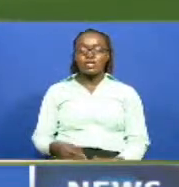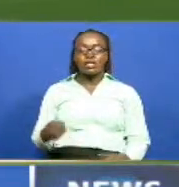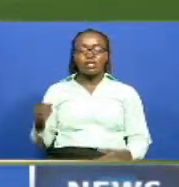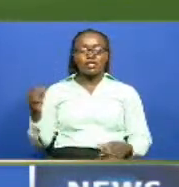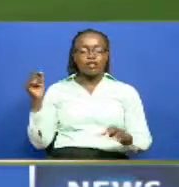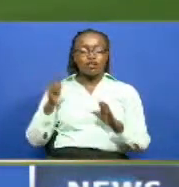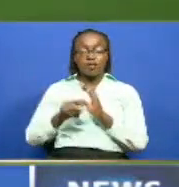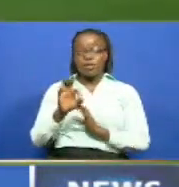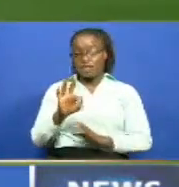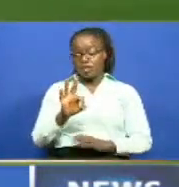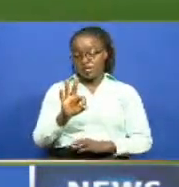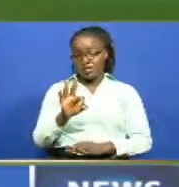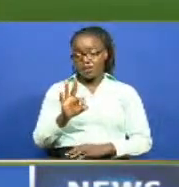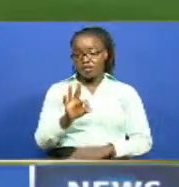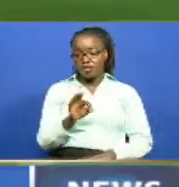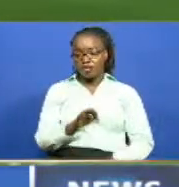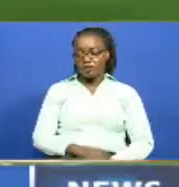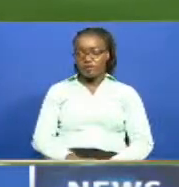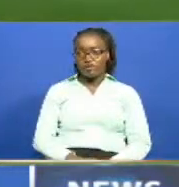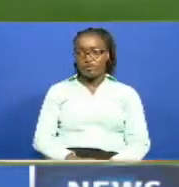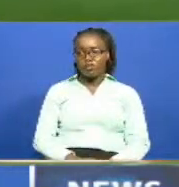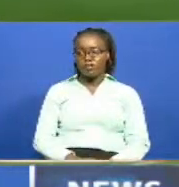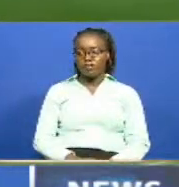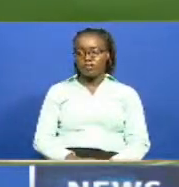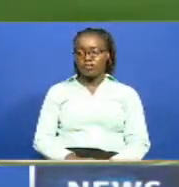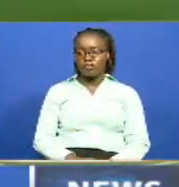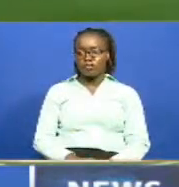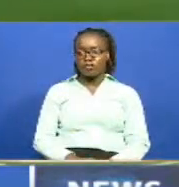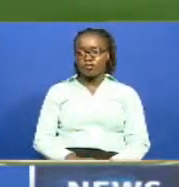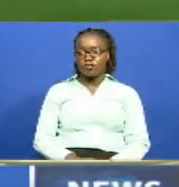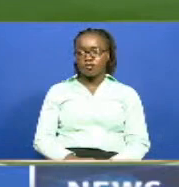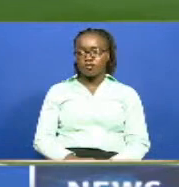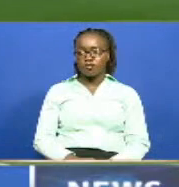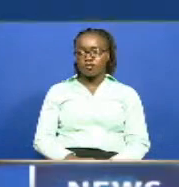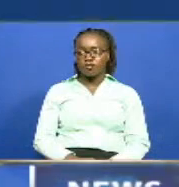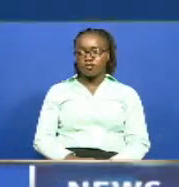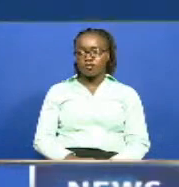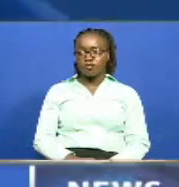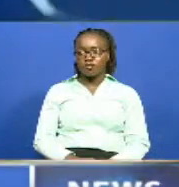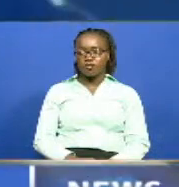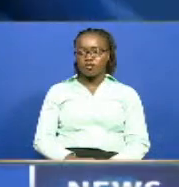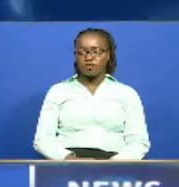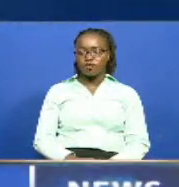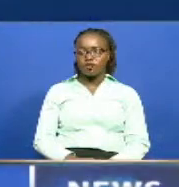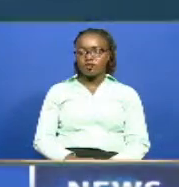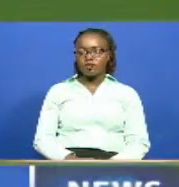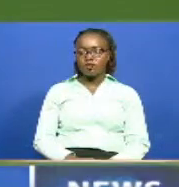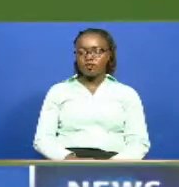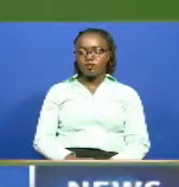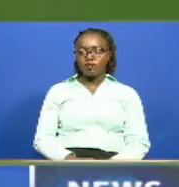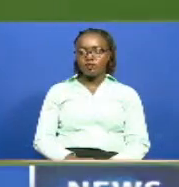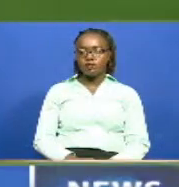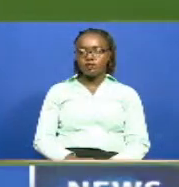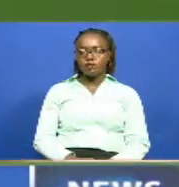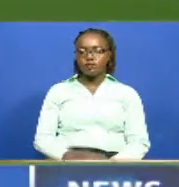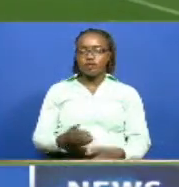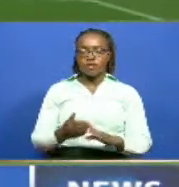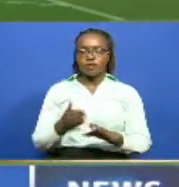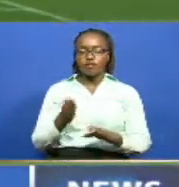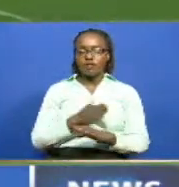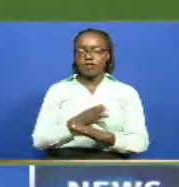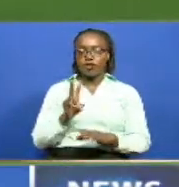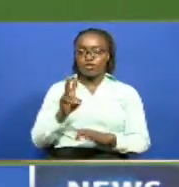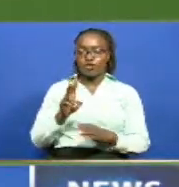Pinched it back after great work from Havertz and swept it in for 3-0. And that might be good night. Before Havertz added 2